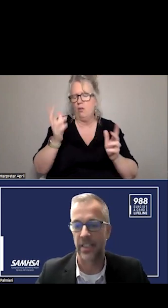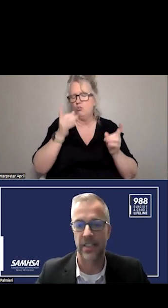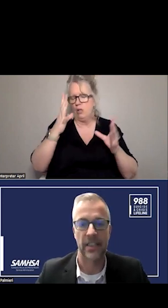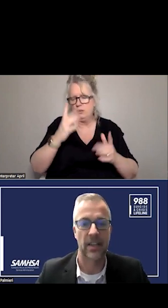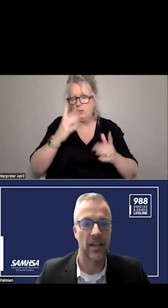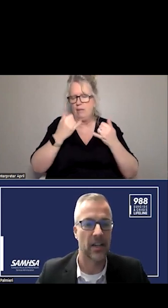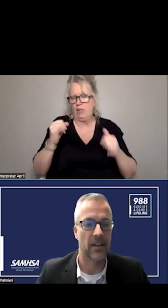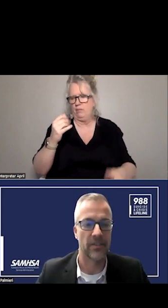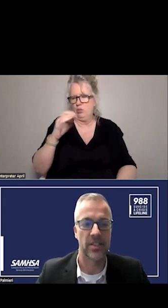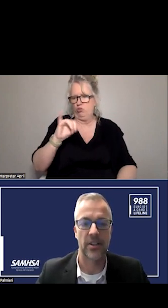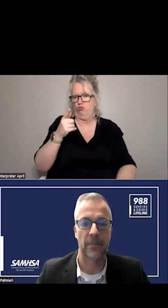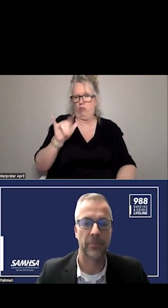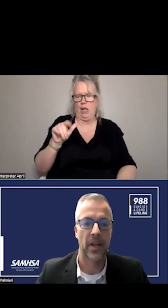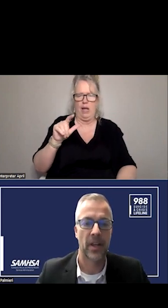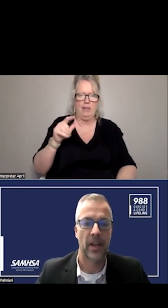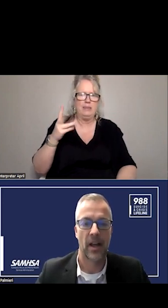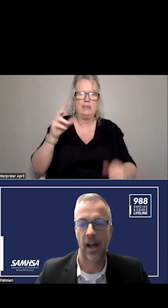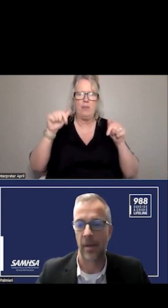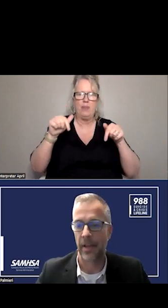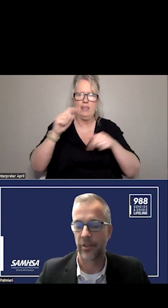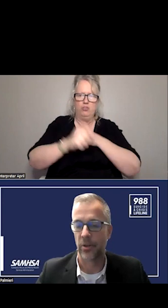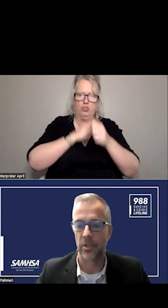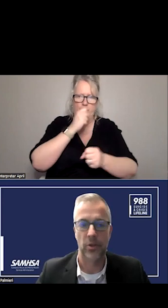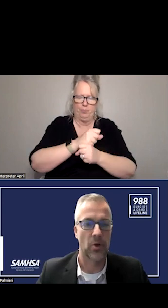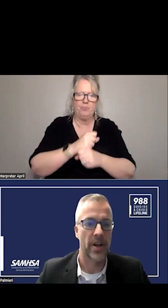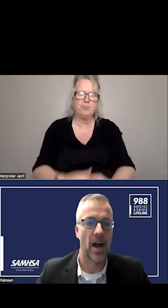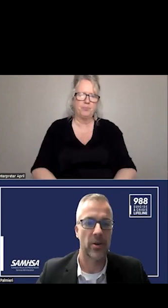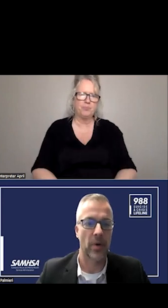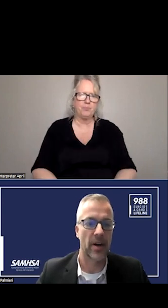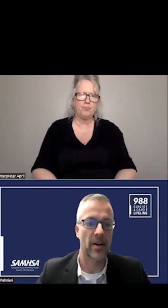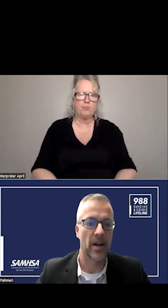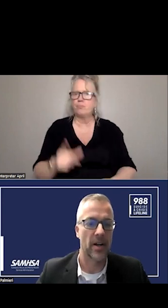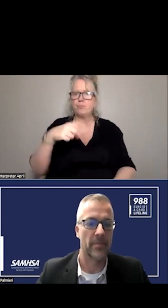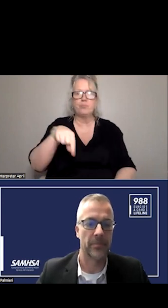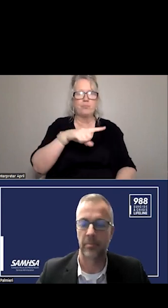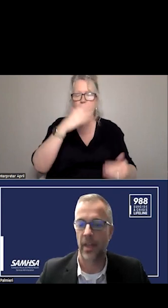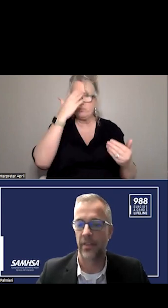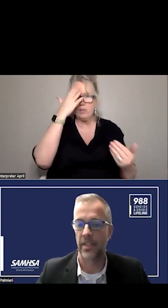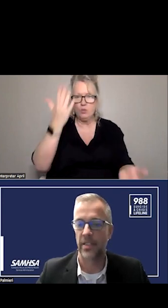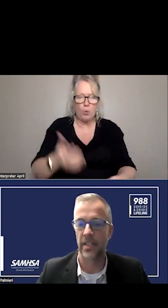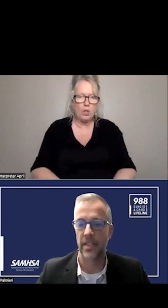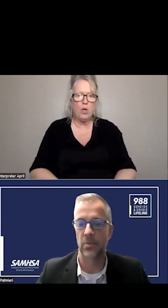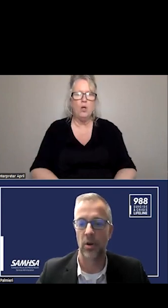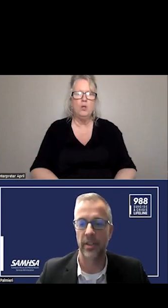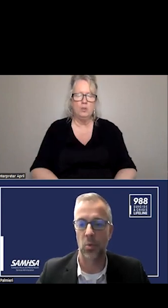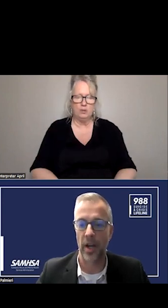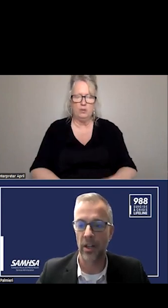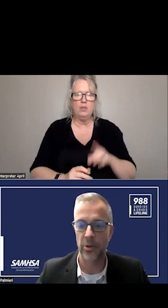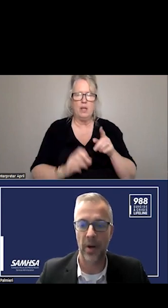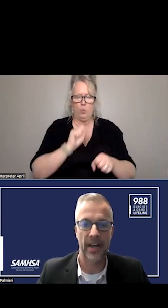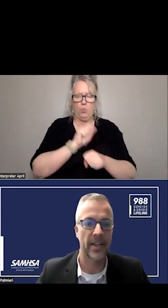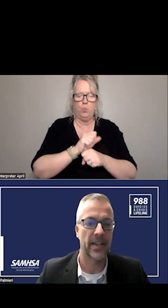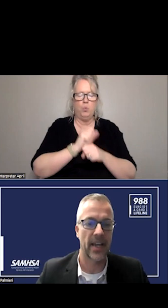July 16th of this year. And for those of you who are not aware, this is work that's